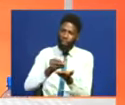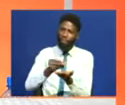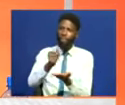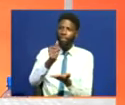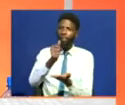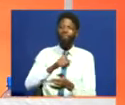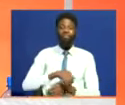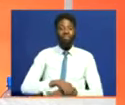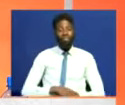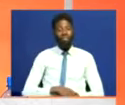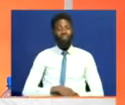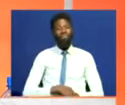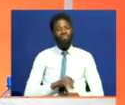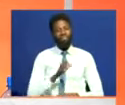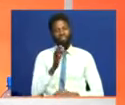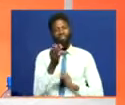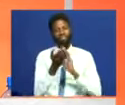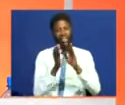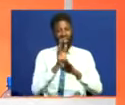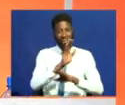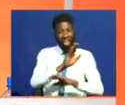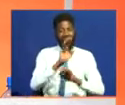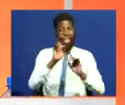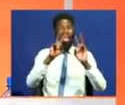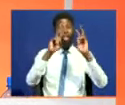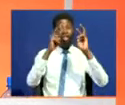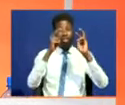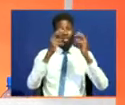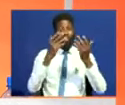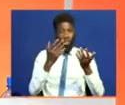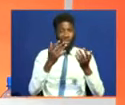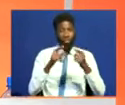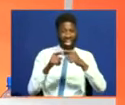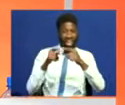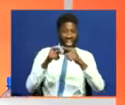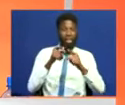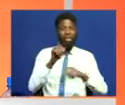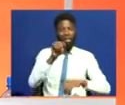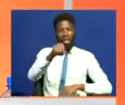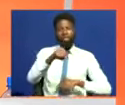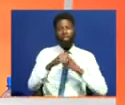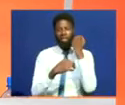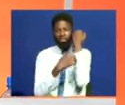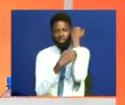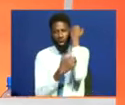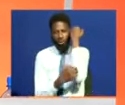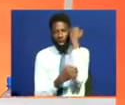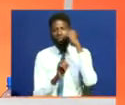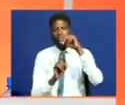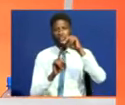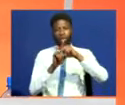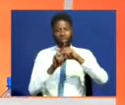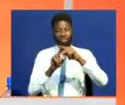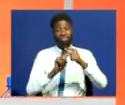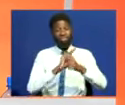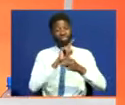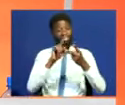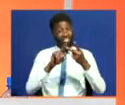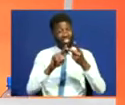poverty is one of the greatest reasons. But the other top of the greatest reason is the mental health